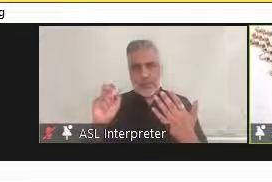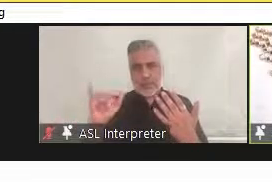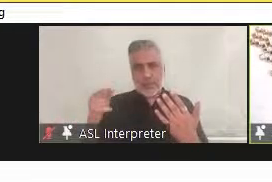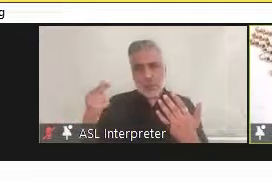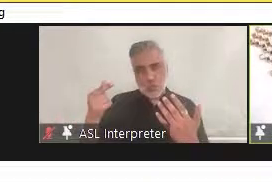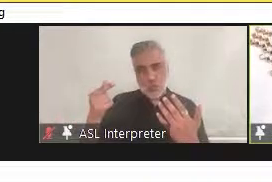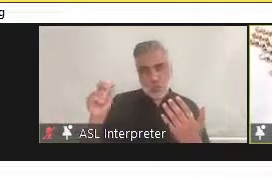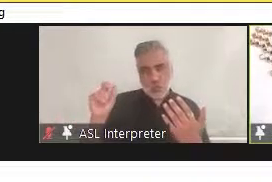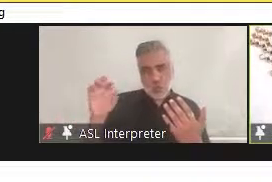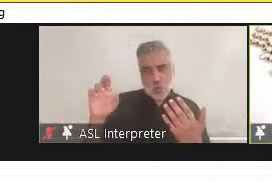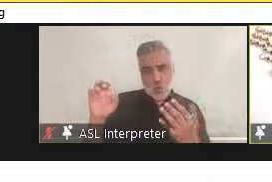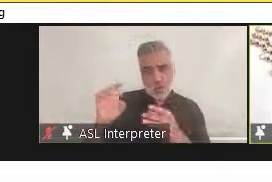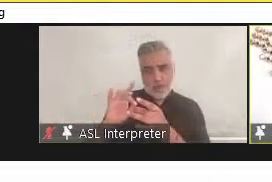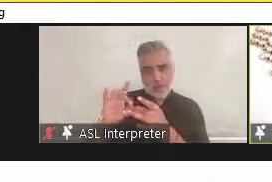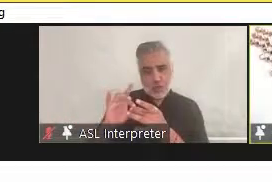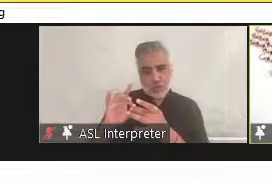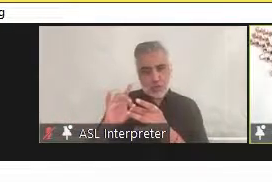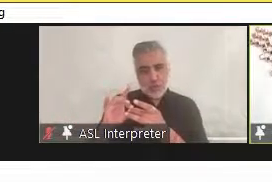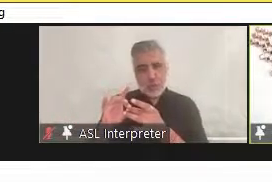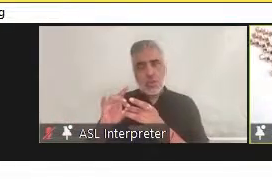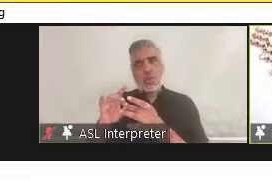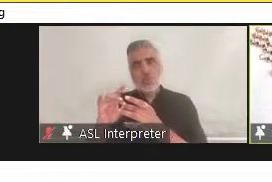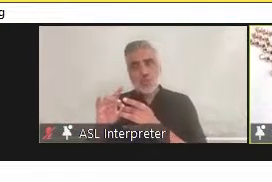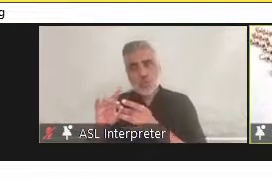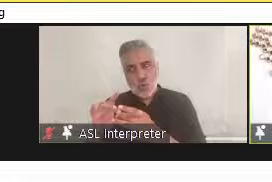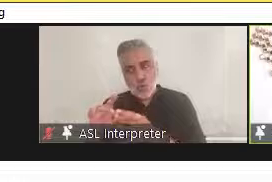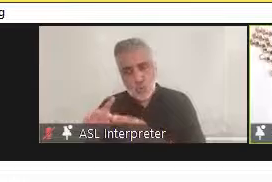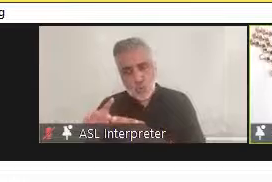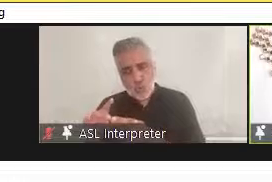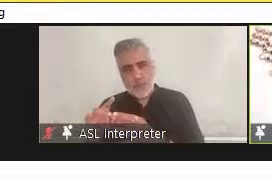others. So that we have